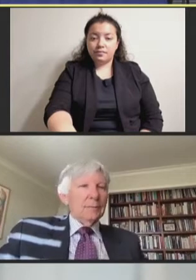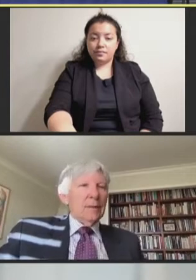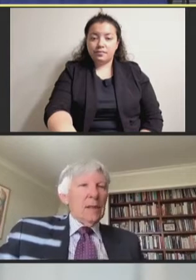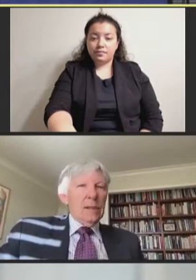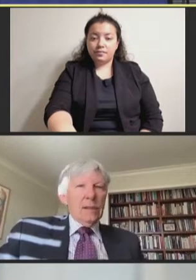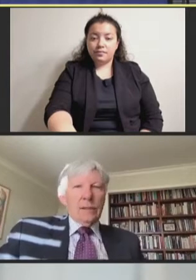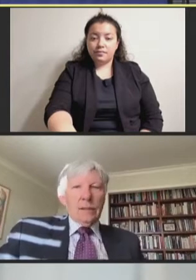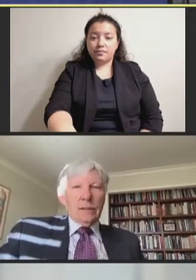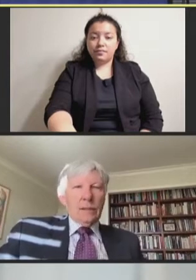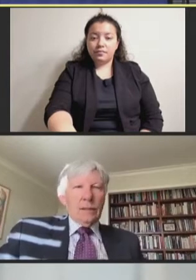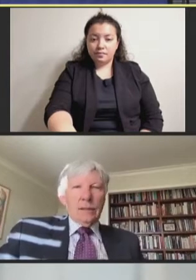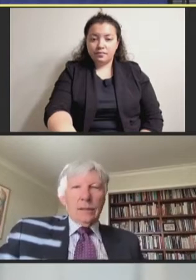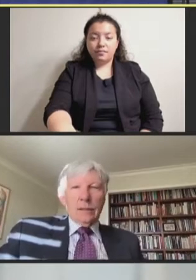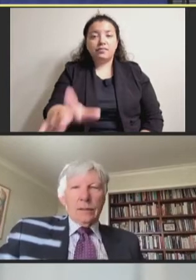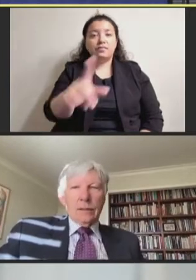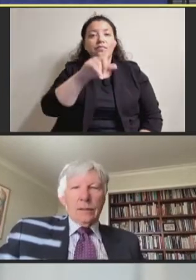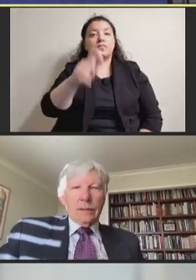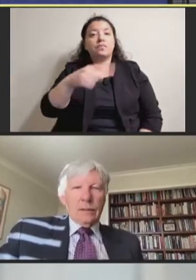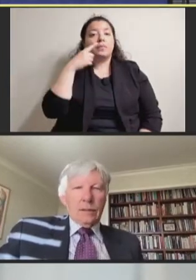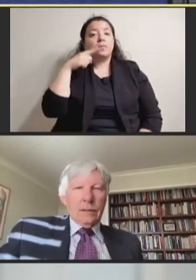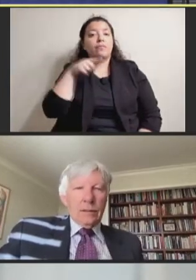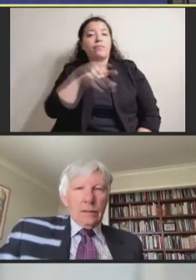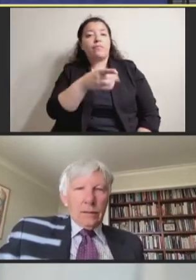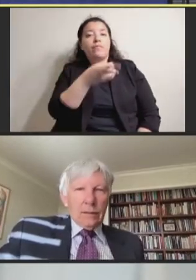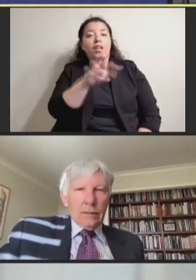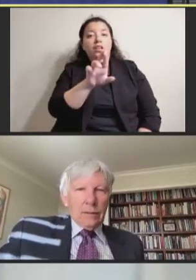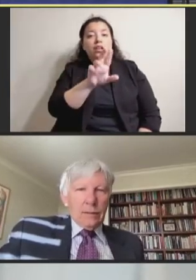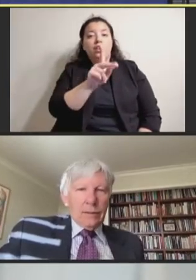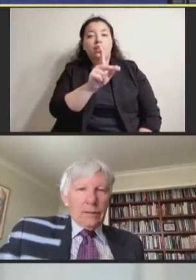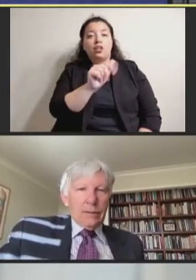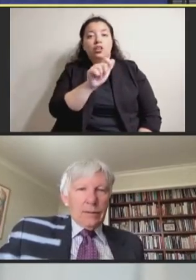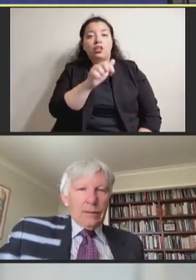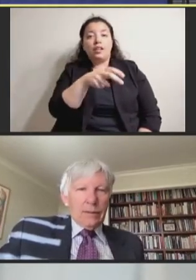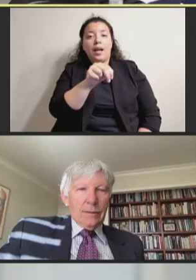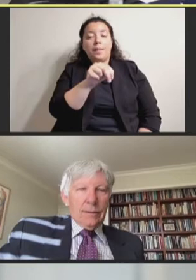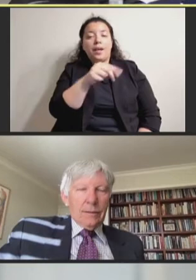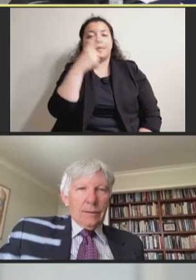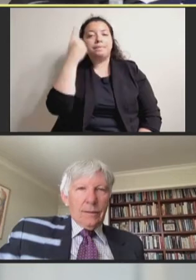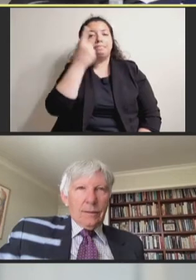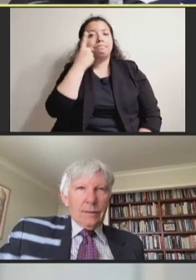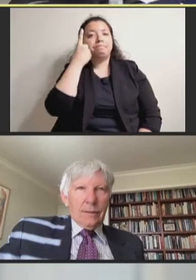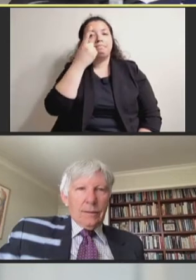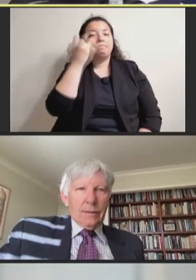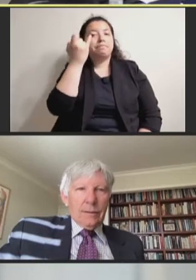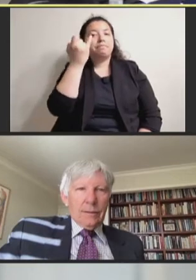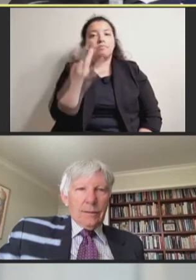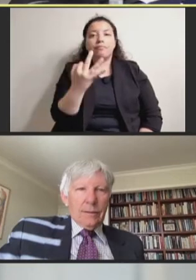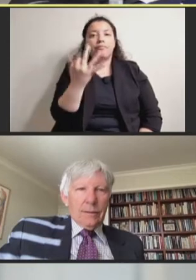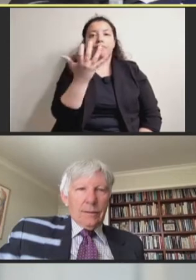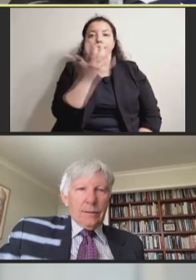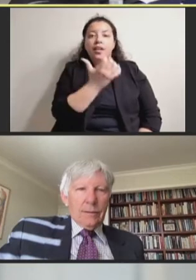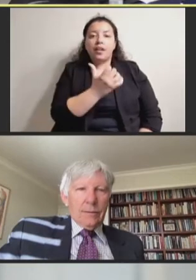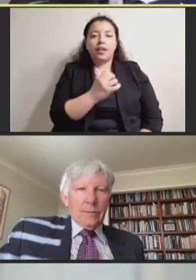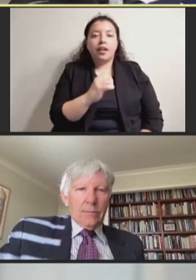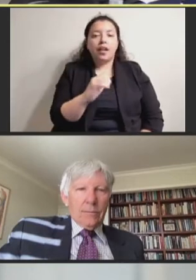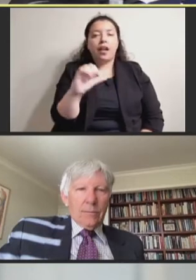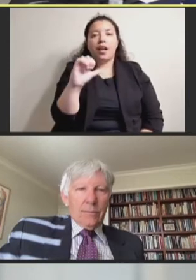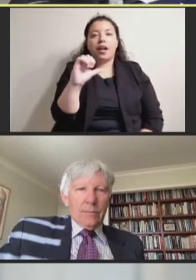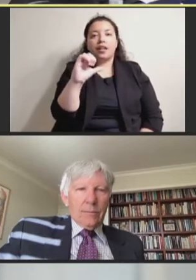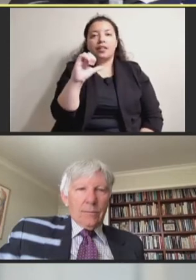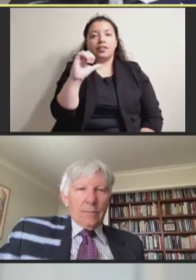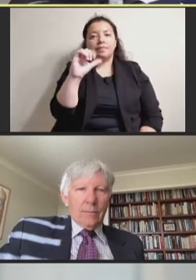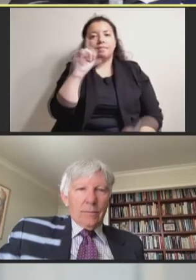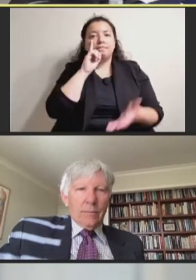This question is for Dr. Kaplan. Any insights into initial and persistent disinterest extending from the time